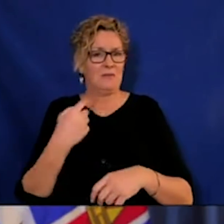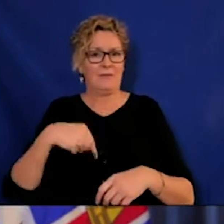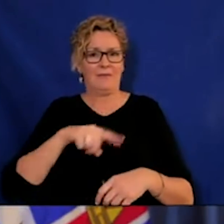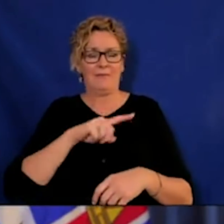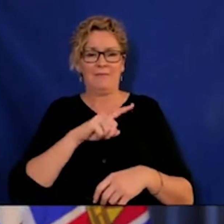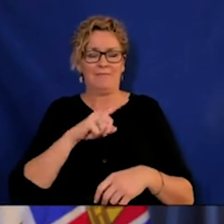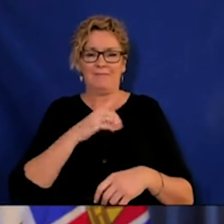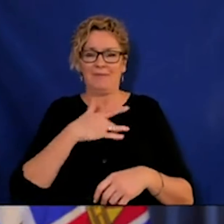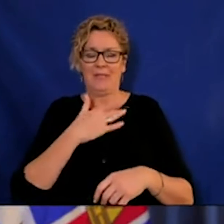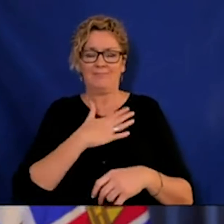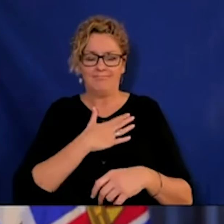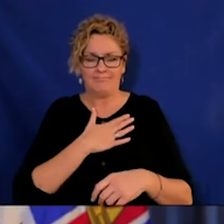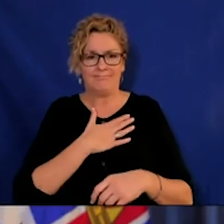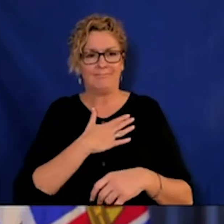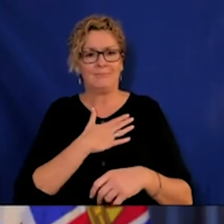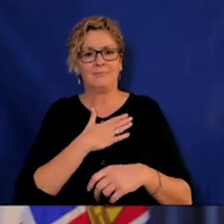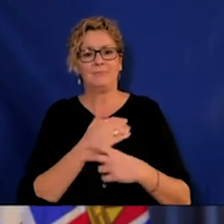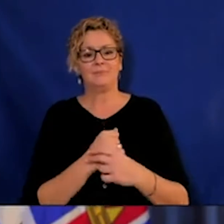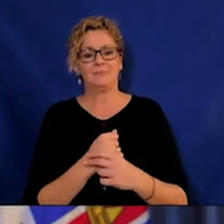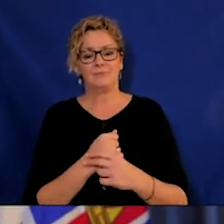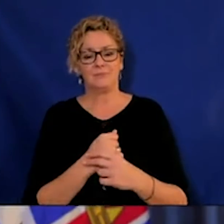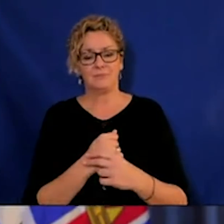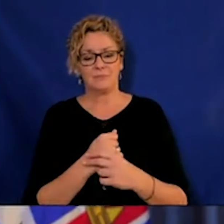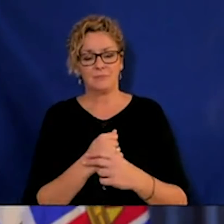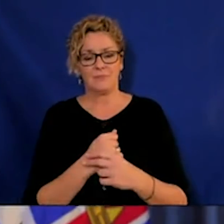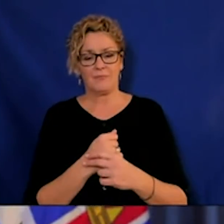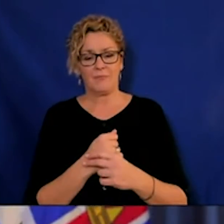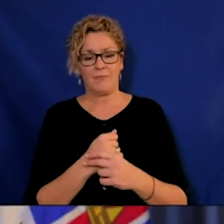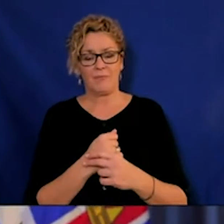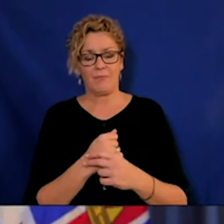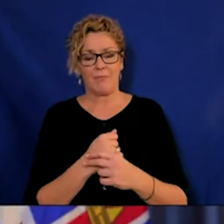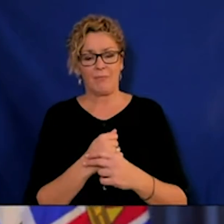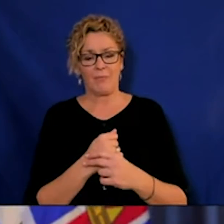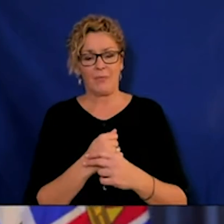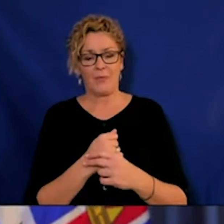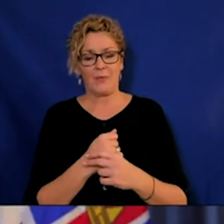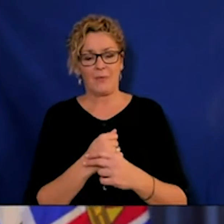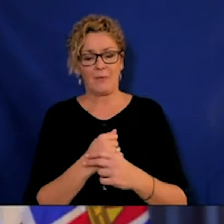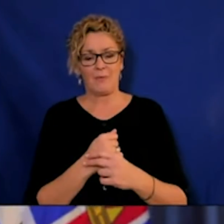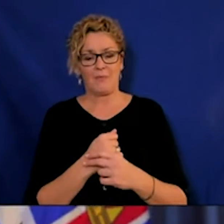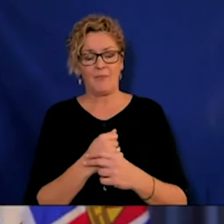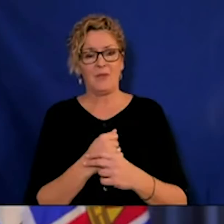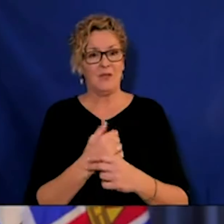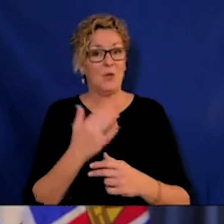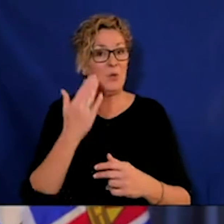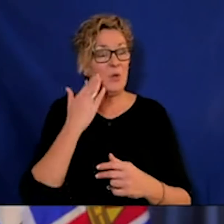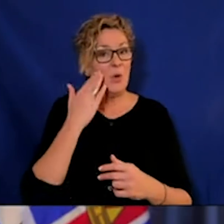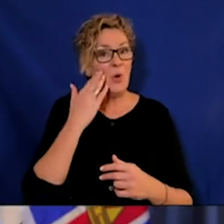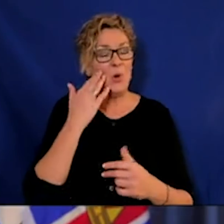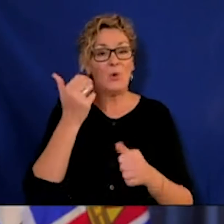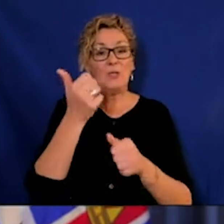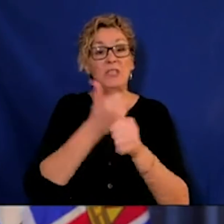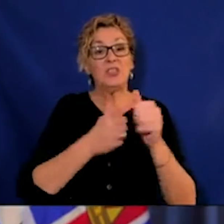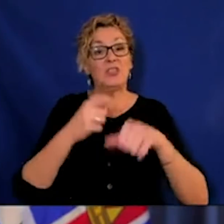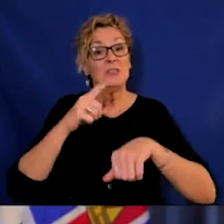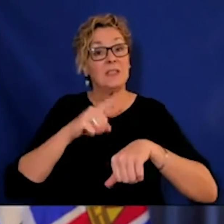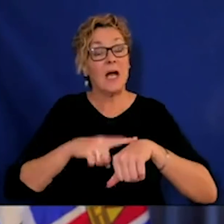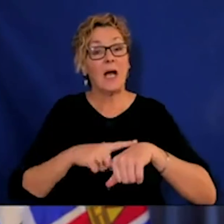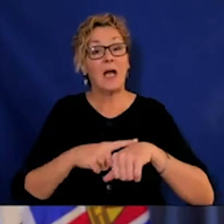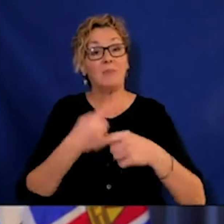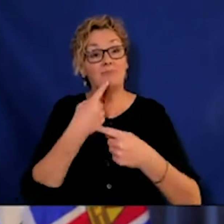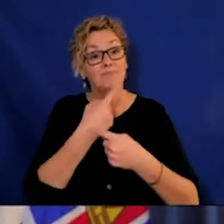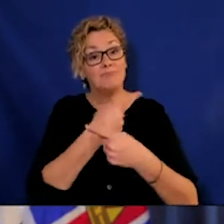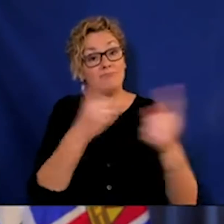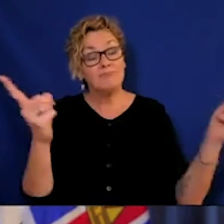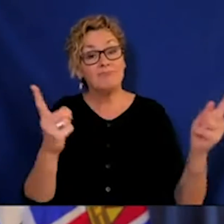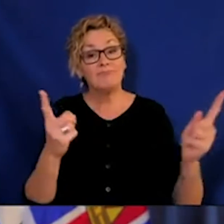outbreaks, 2 in acute care and 1 in long-term care, and 5 outbreaks over, we hear the powerful sigh